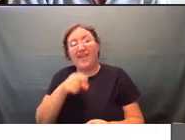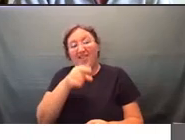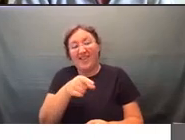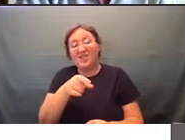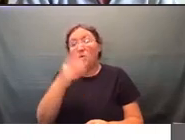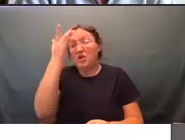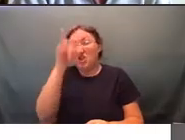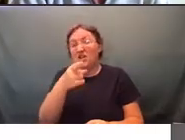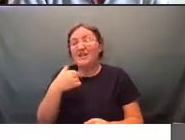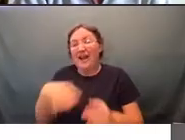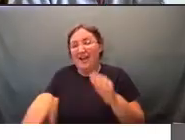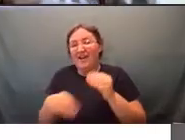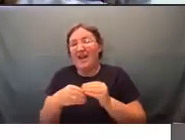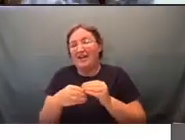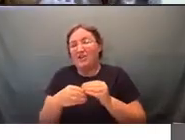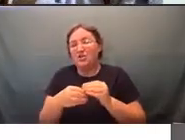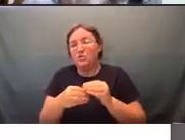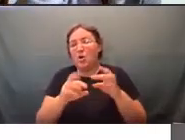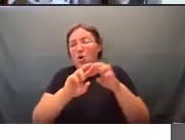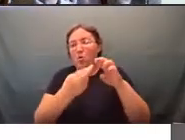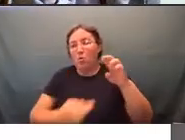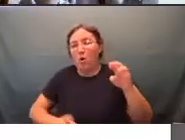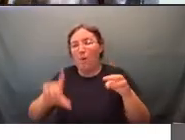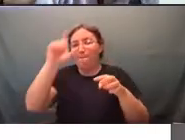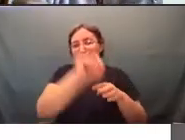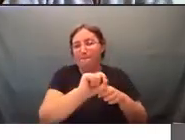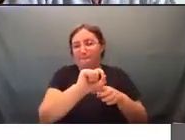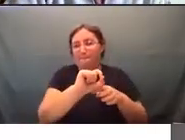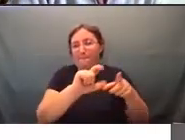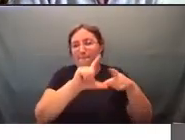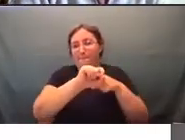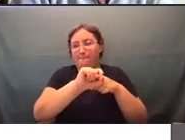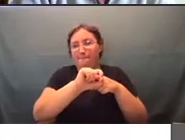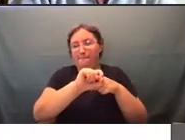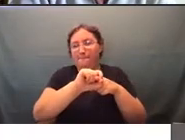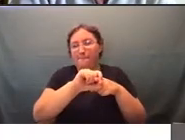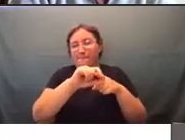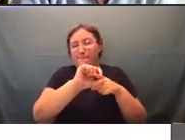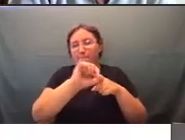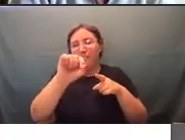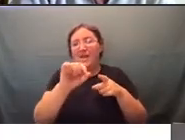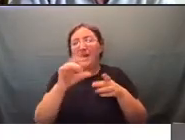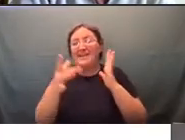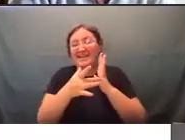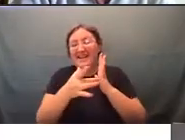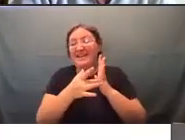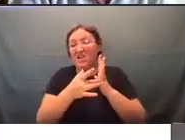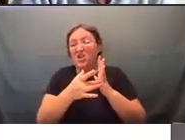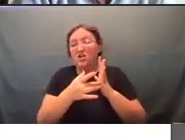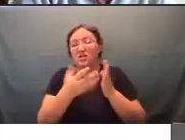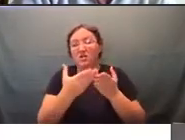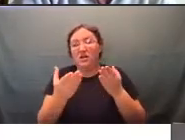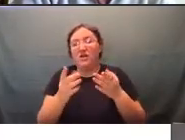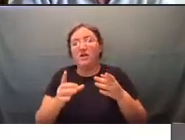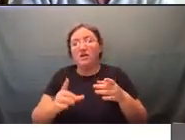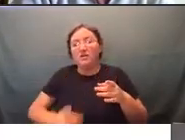extra piece of rope with a carabiner on it, technical climbing gear. So they are